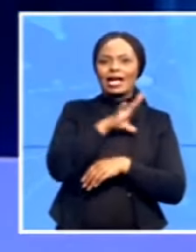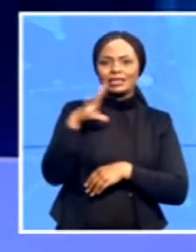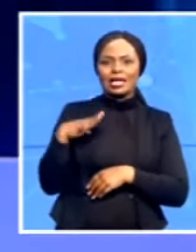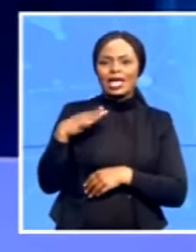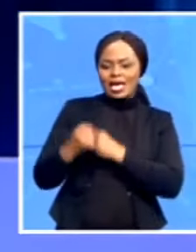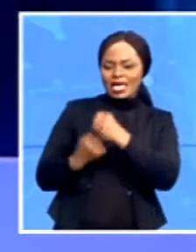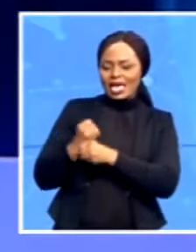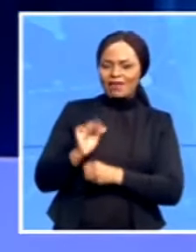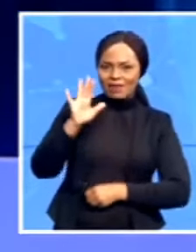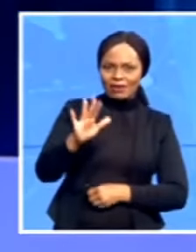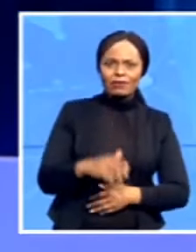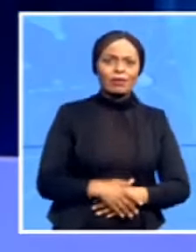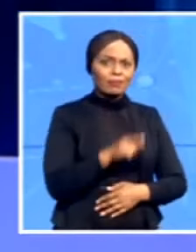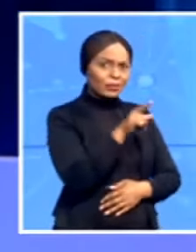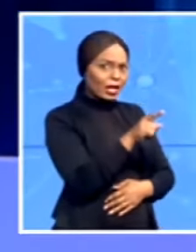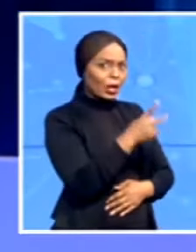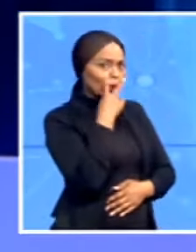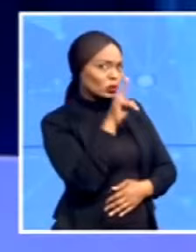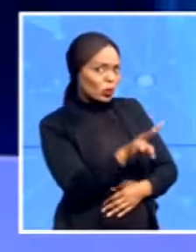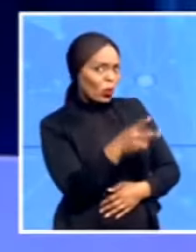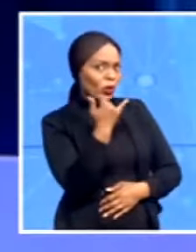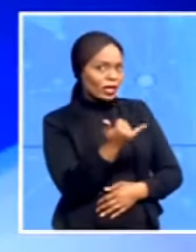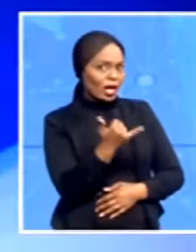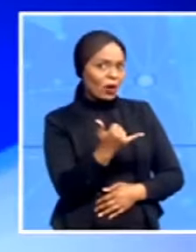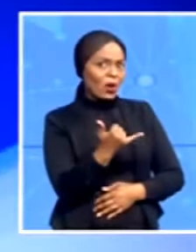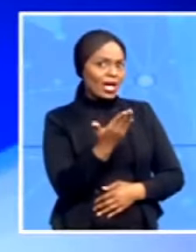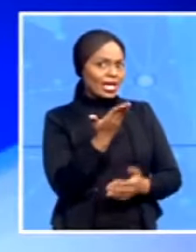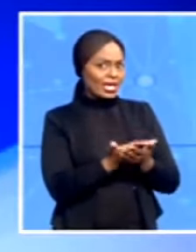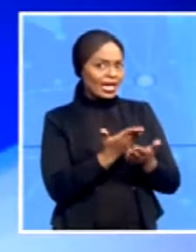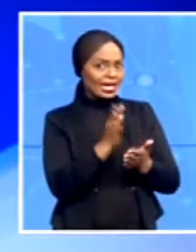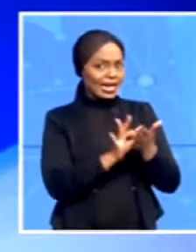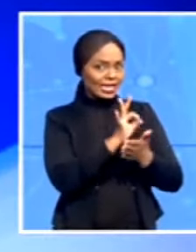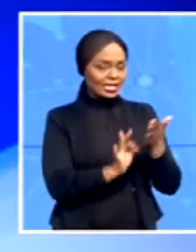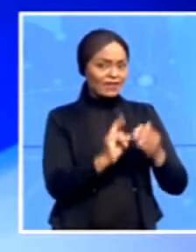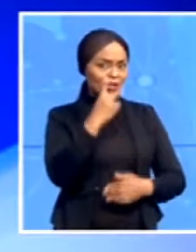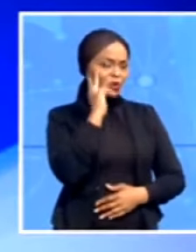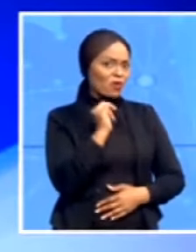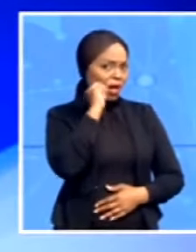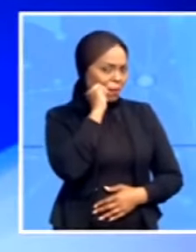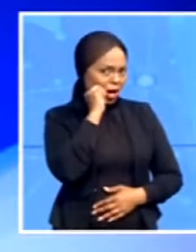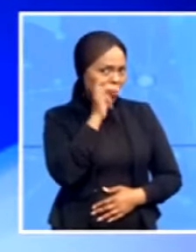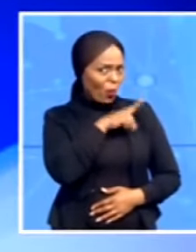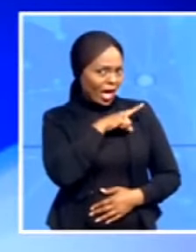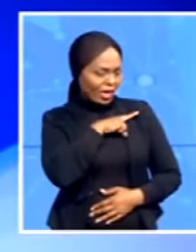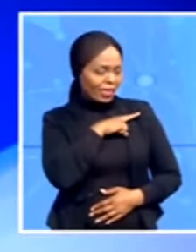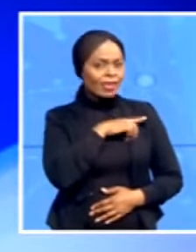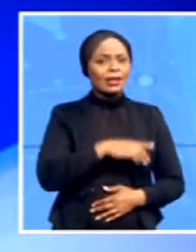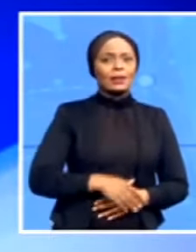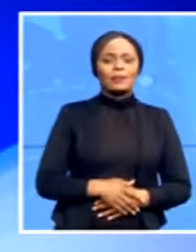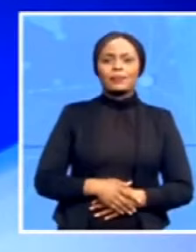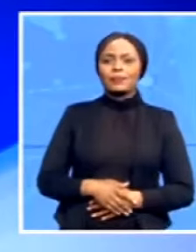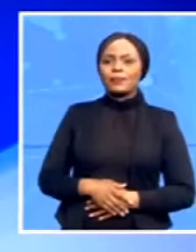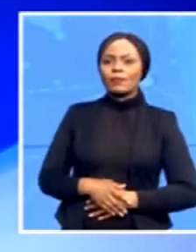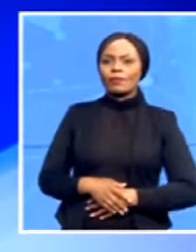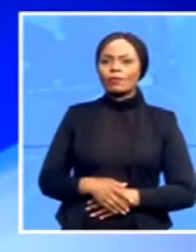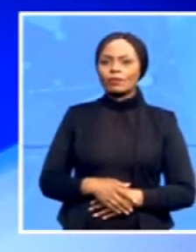are probably going to have the elections on November 1st. Why? Because for three main reasons. One, that as